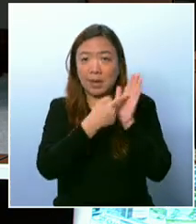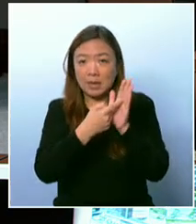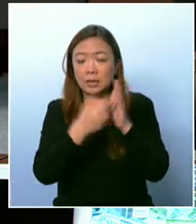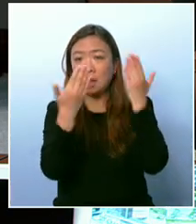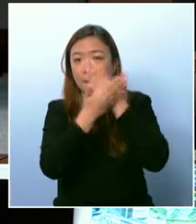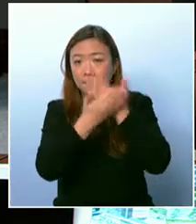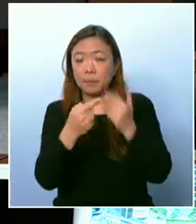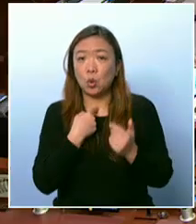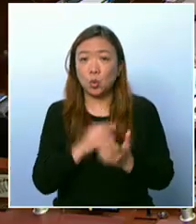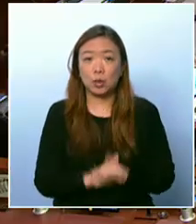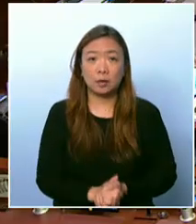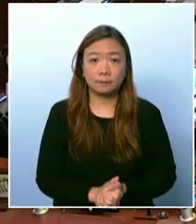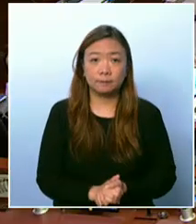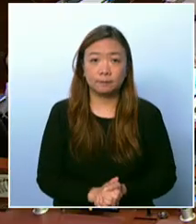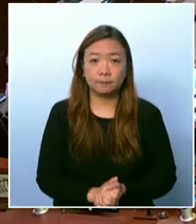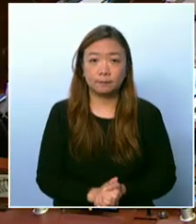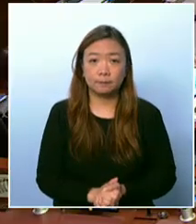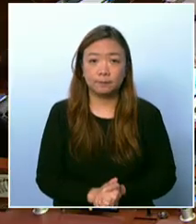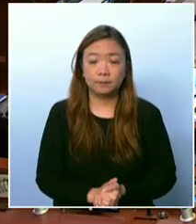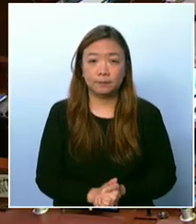The number of votes read out